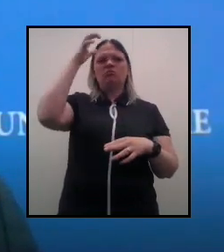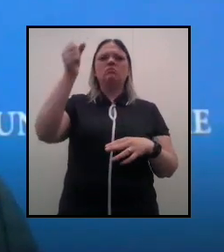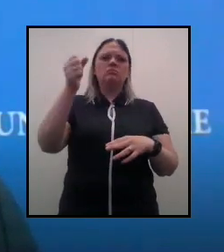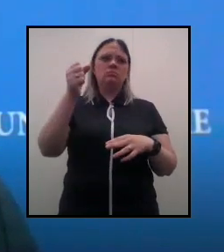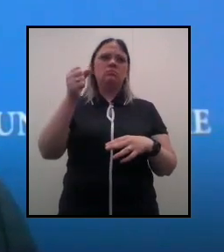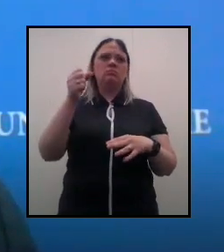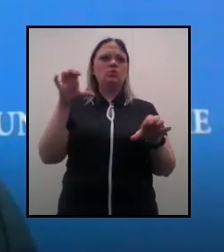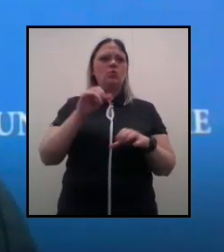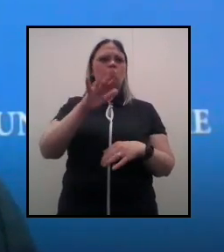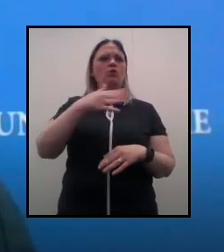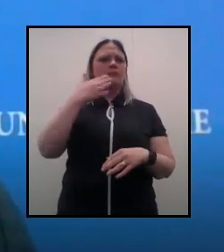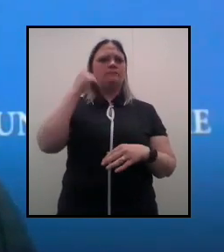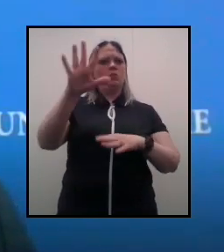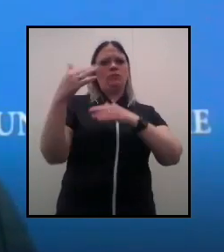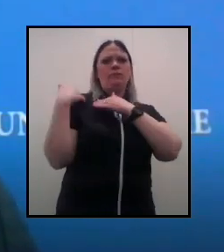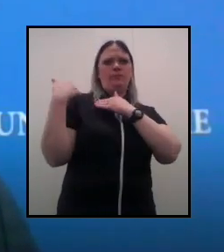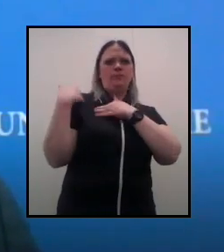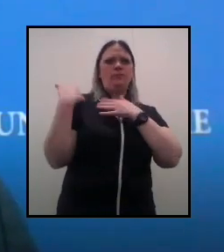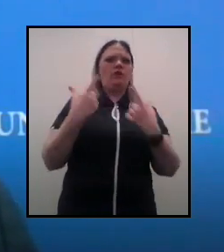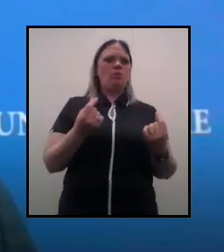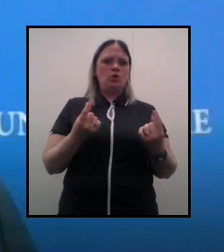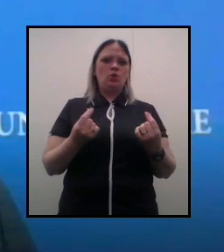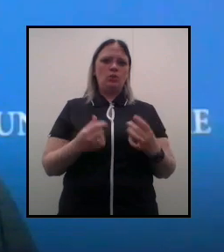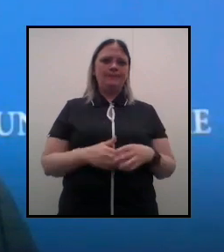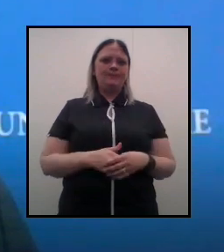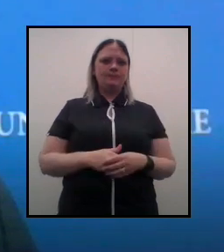their analyzation of what they're going to do.